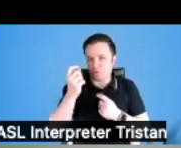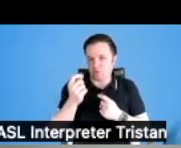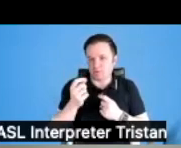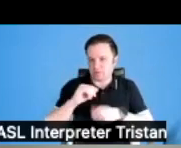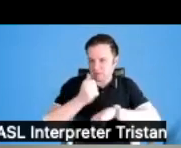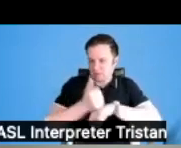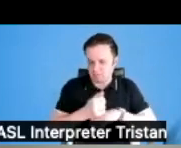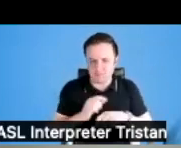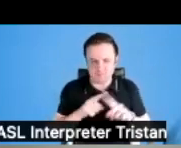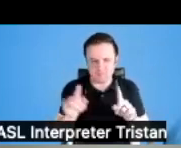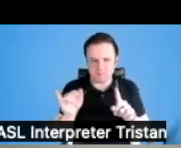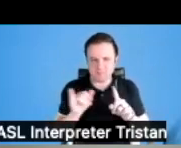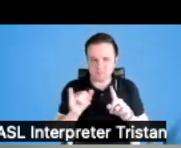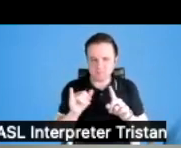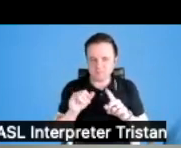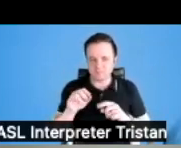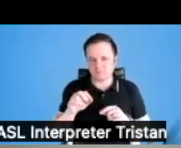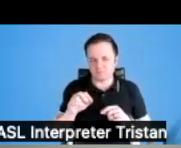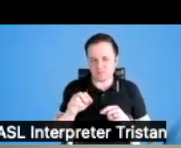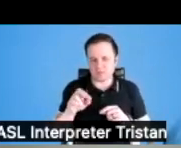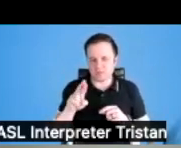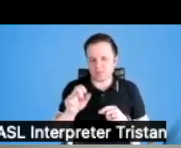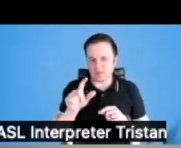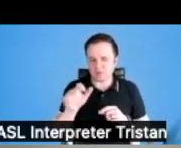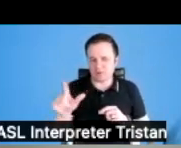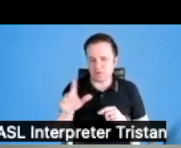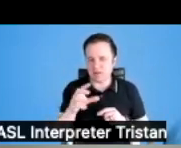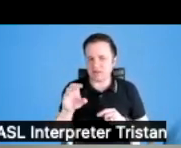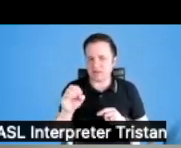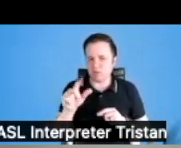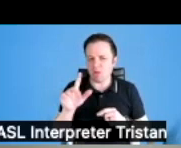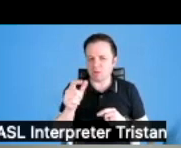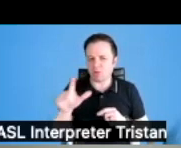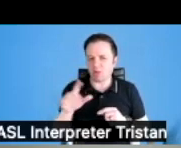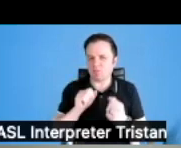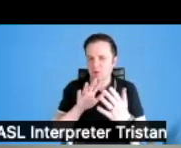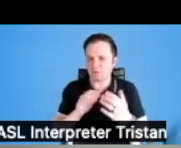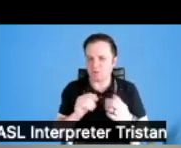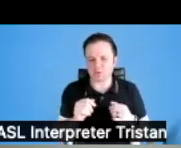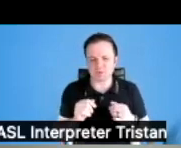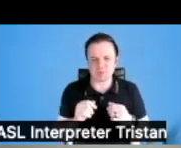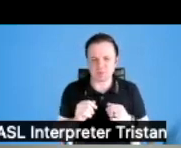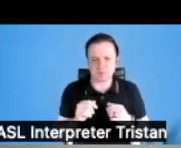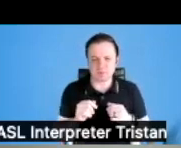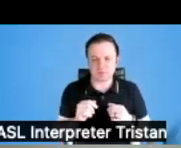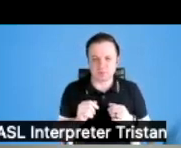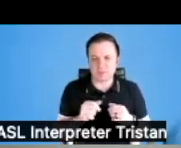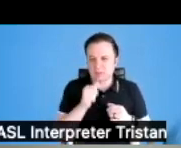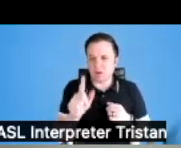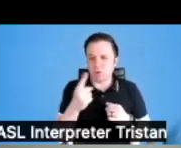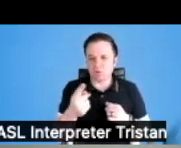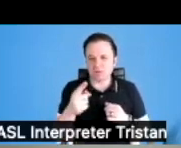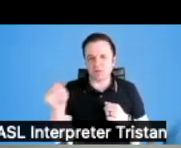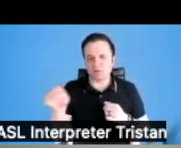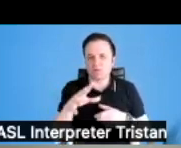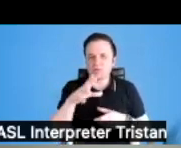took a relational and ecological approach, seeking to understand in depth not just what participants did,